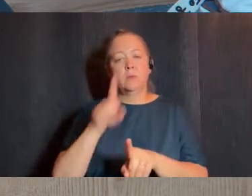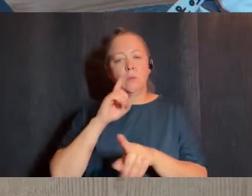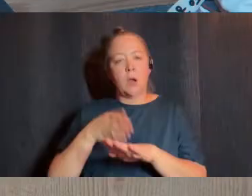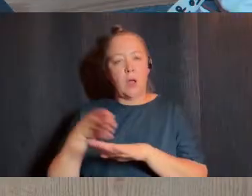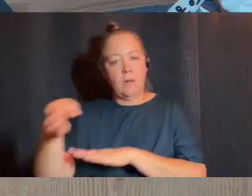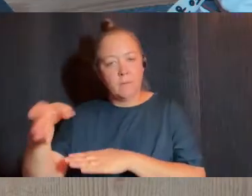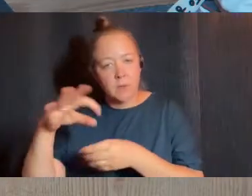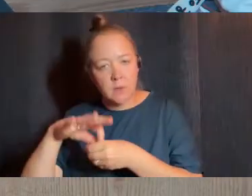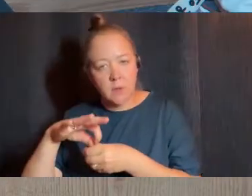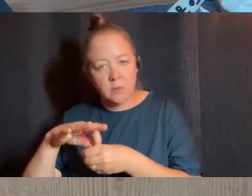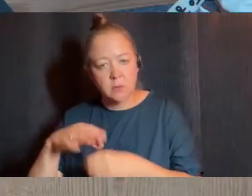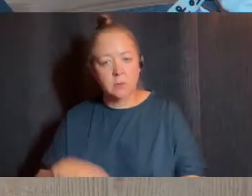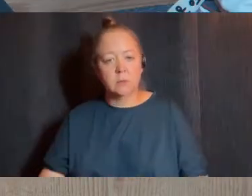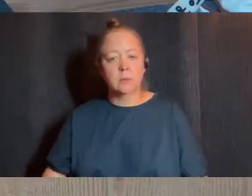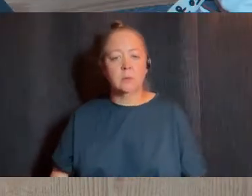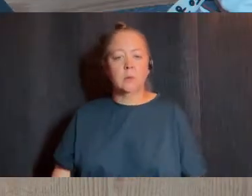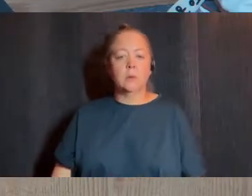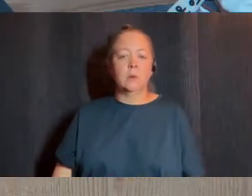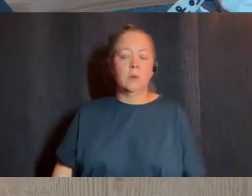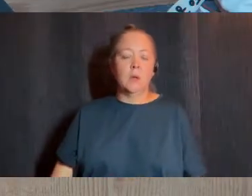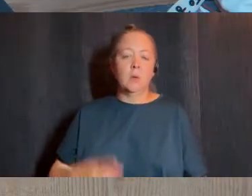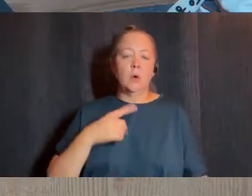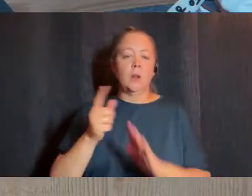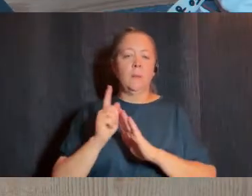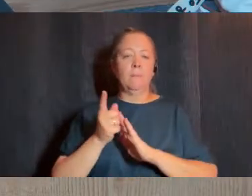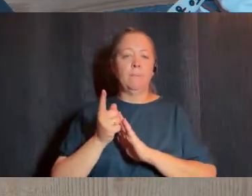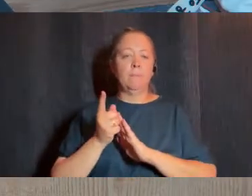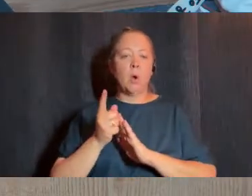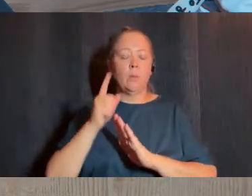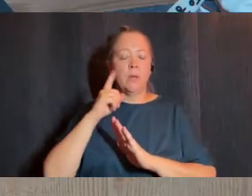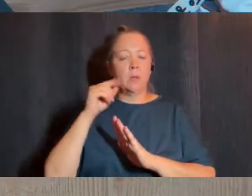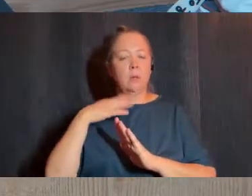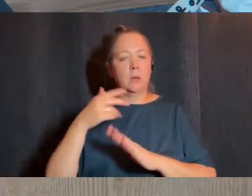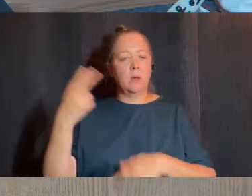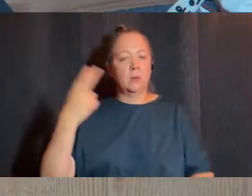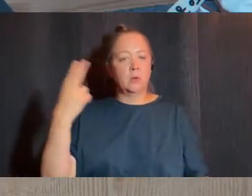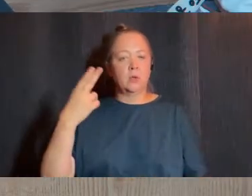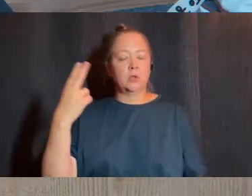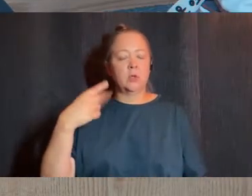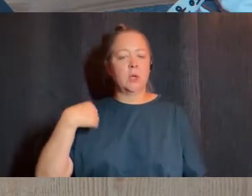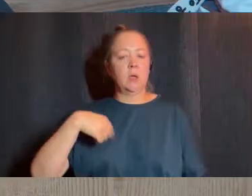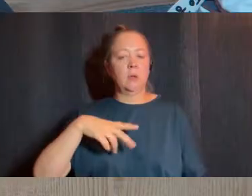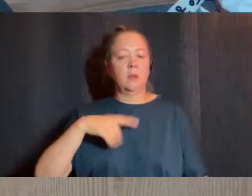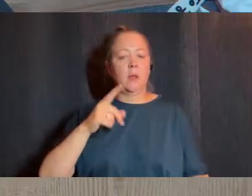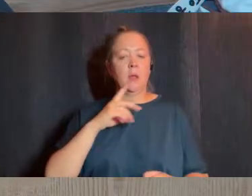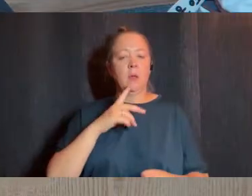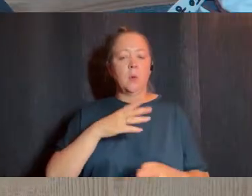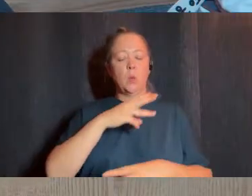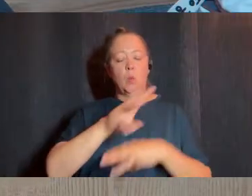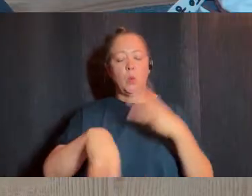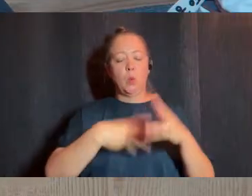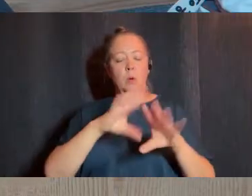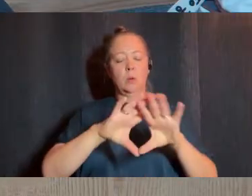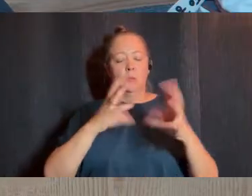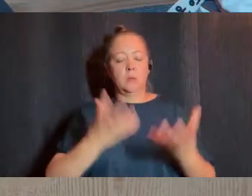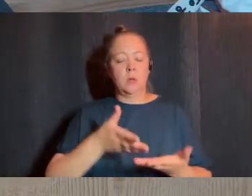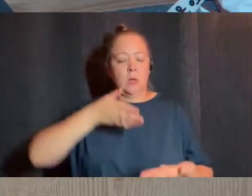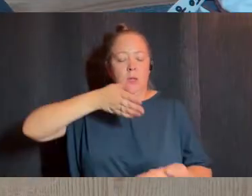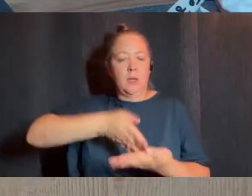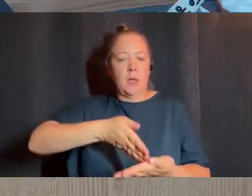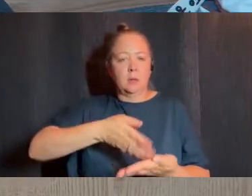We are in a moment in history right now where the world is against the values that we hold very dear. I believe most of us have the same